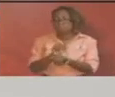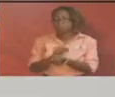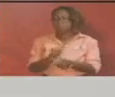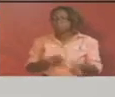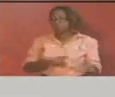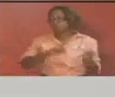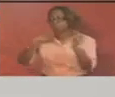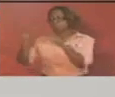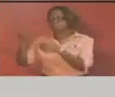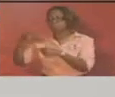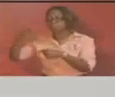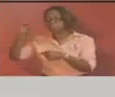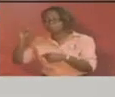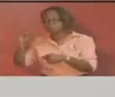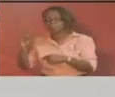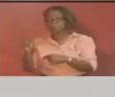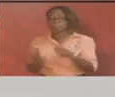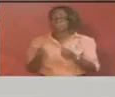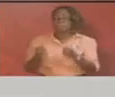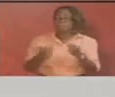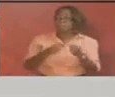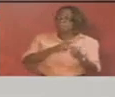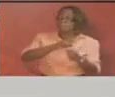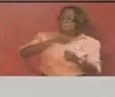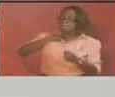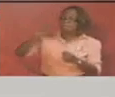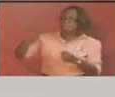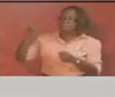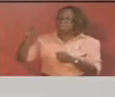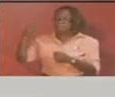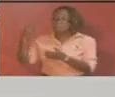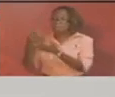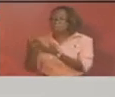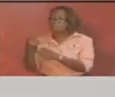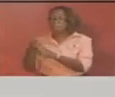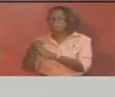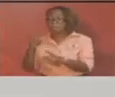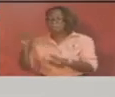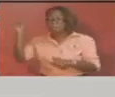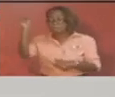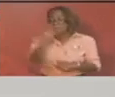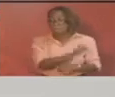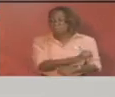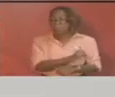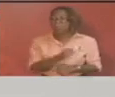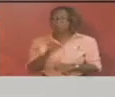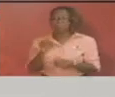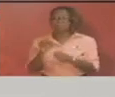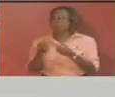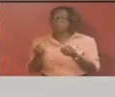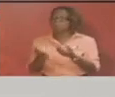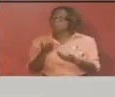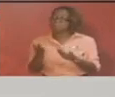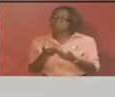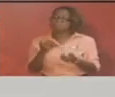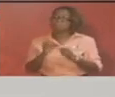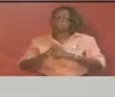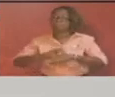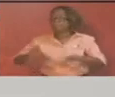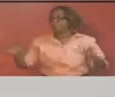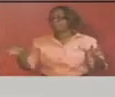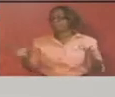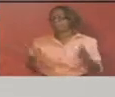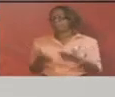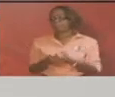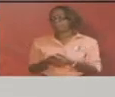to the next. So I think for geographic information system reasons and mapping and following the epidemic, we use those sorts of boundaries.